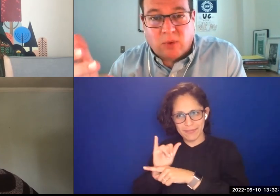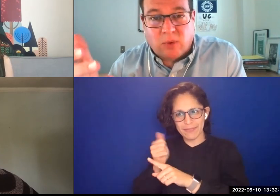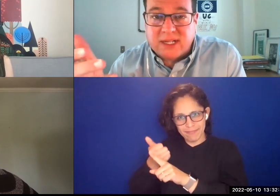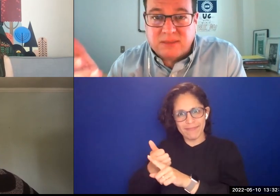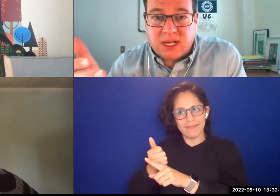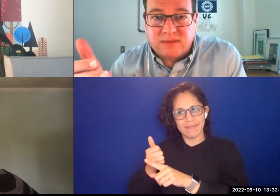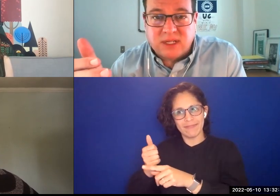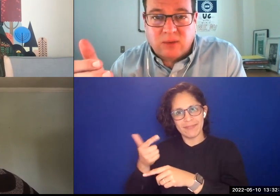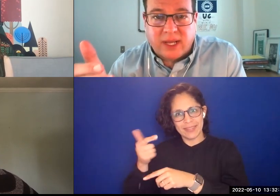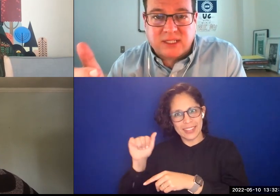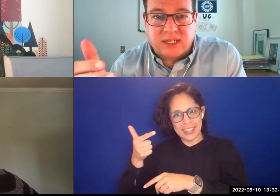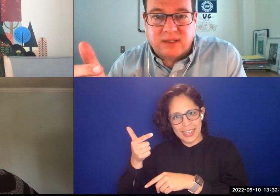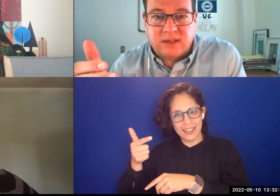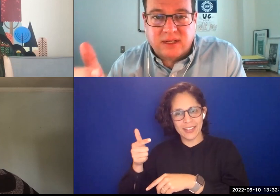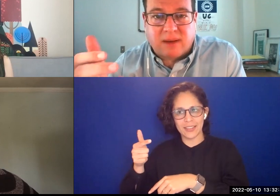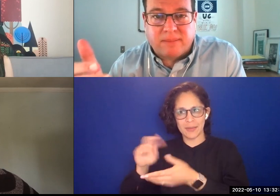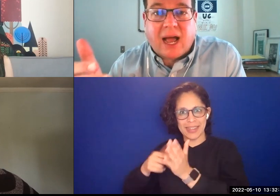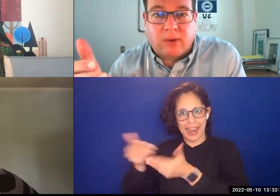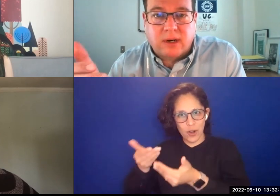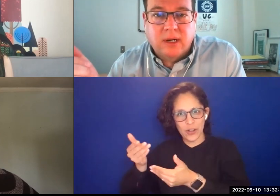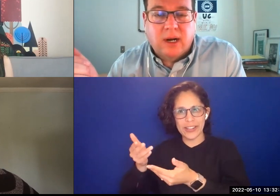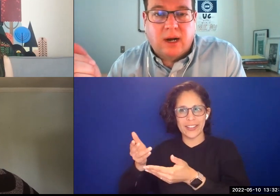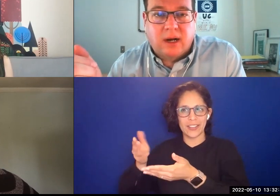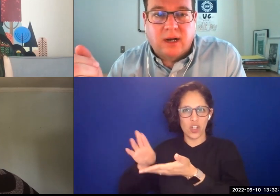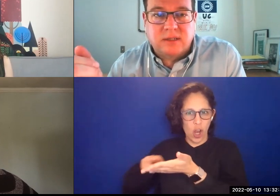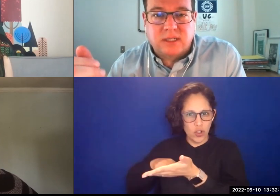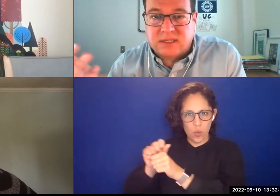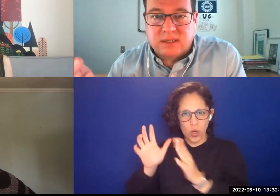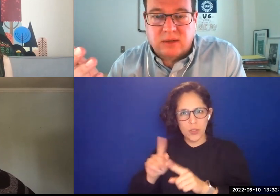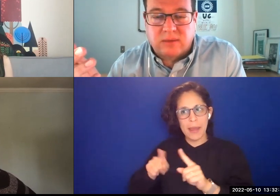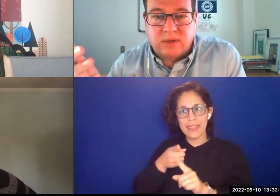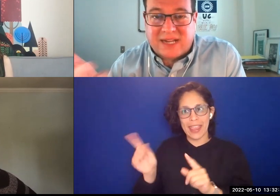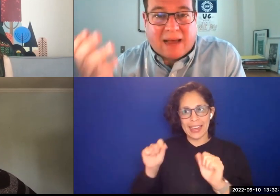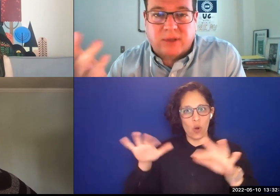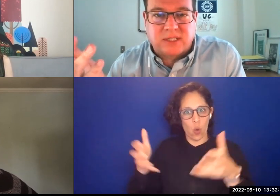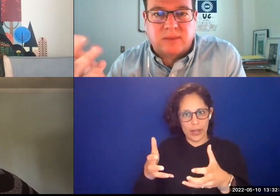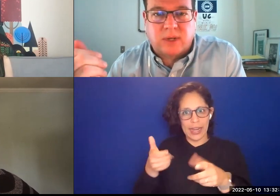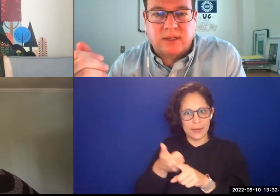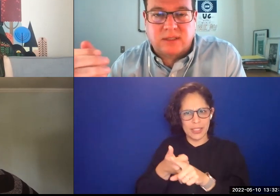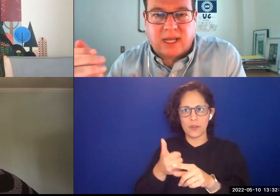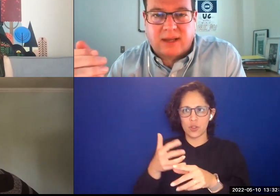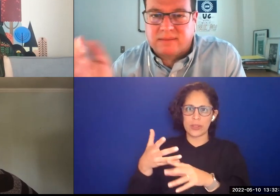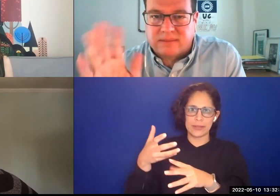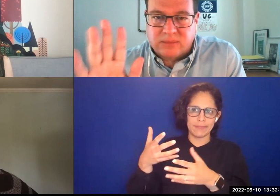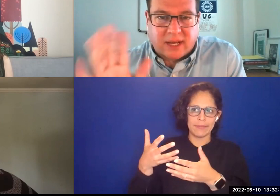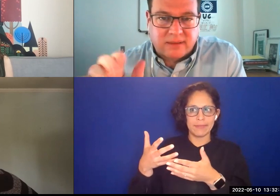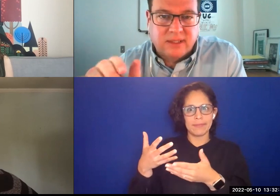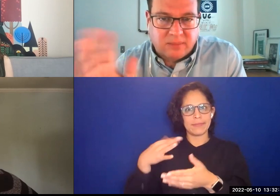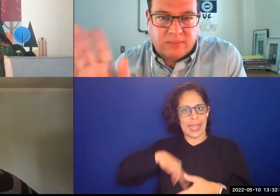workers organize themselves in ways to get power to adapt those systems, right? To say,